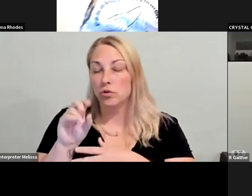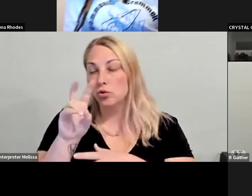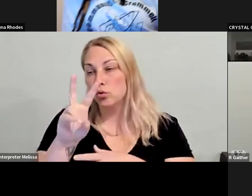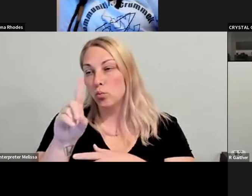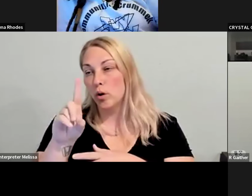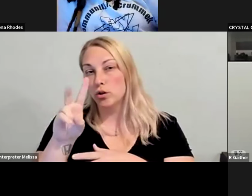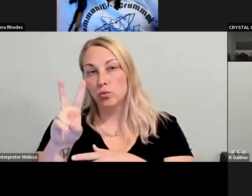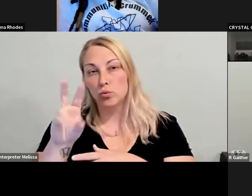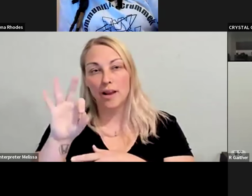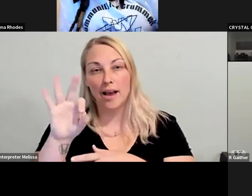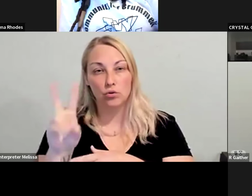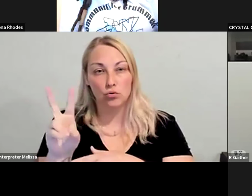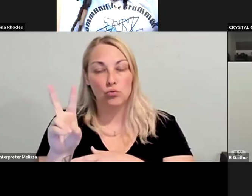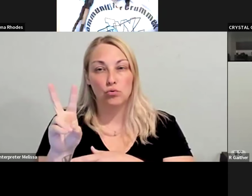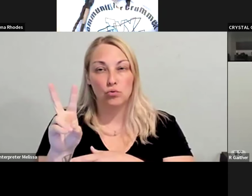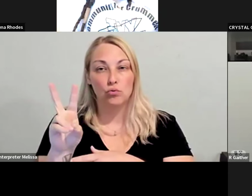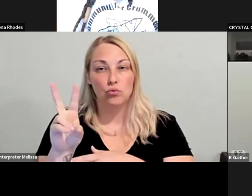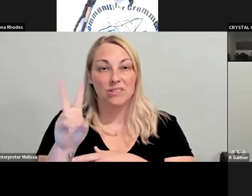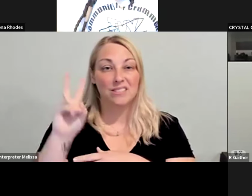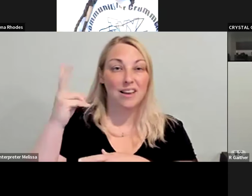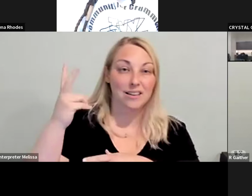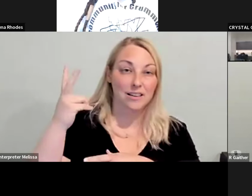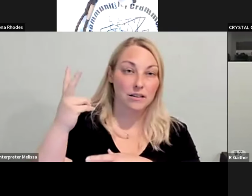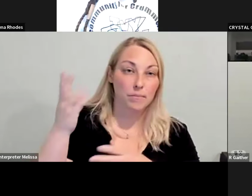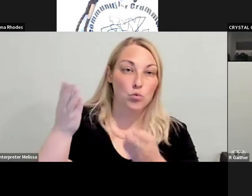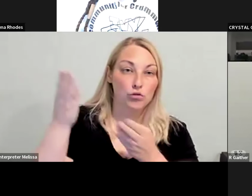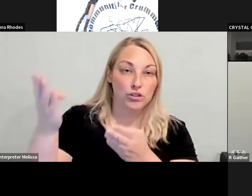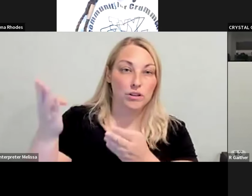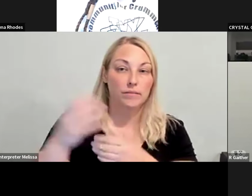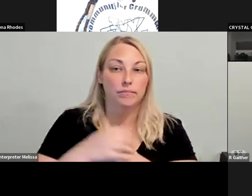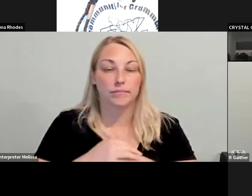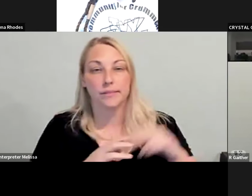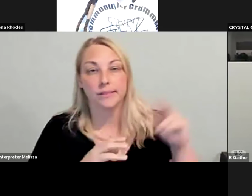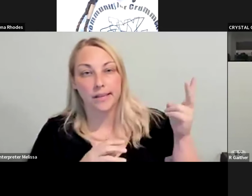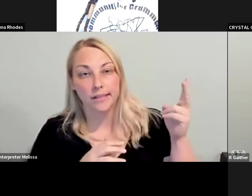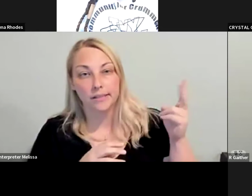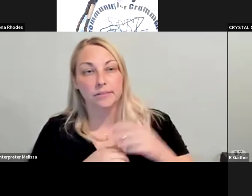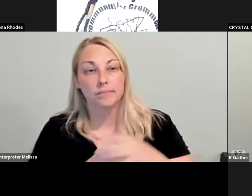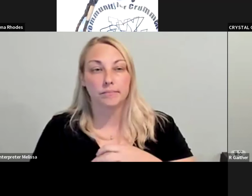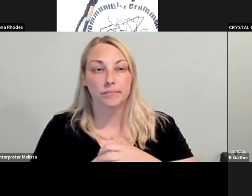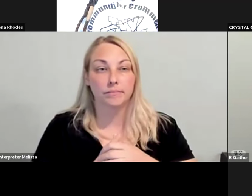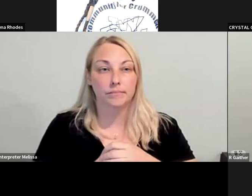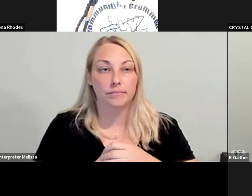21292. Can I get a second on this motion? I'll second.